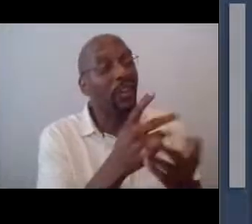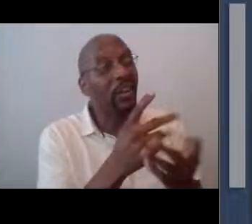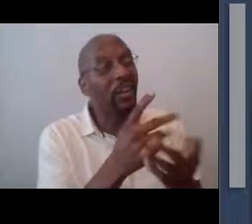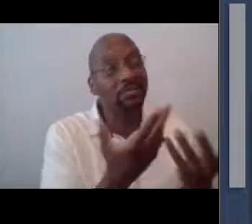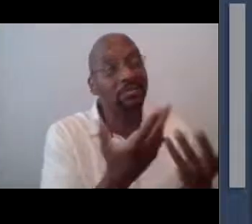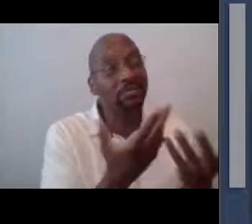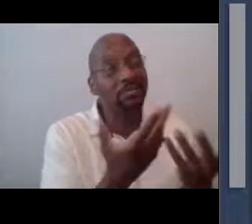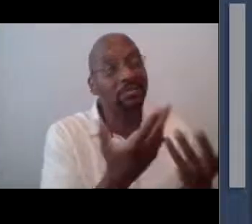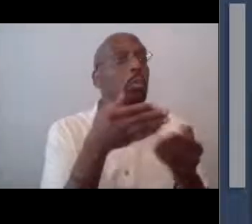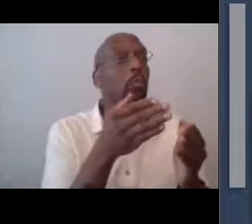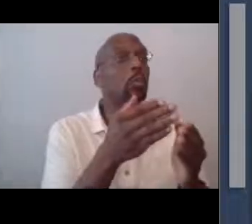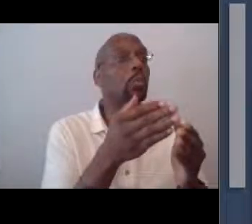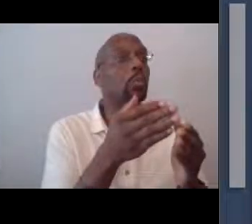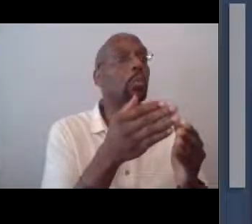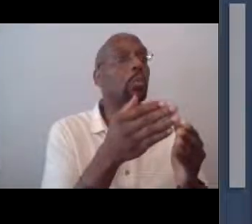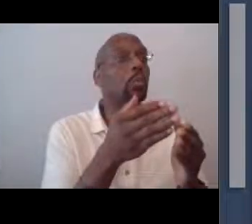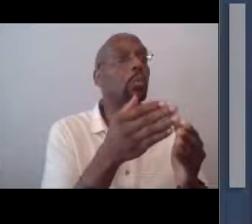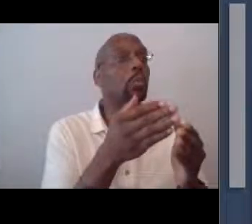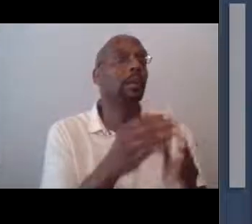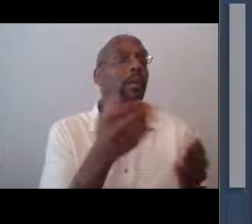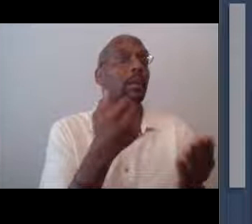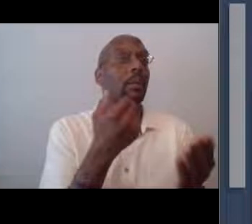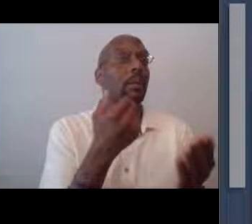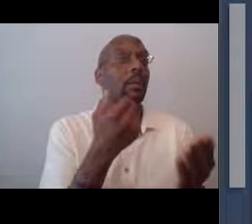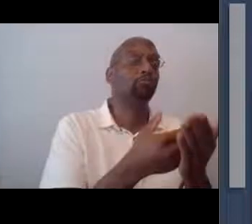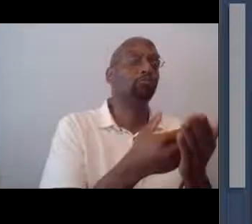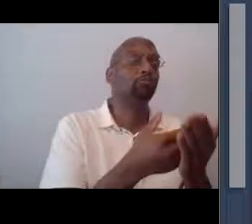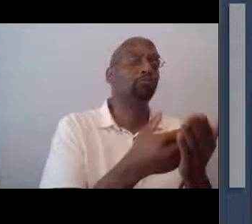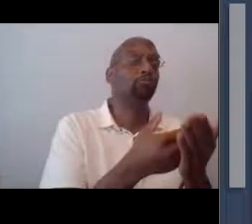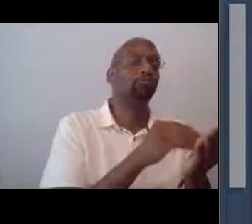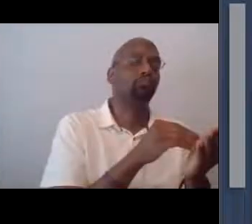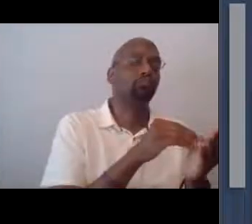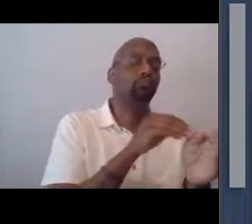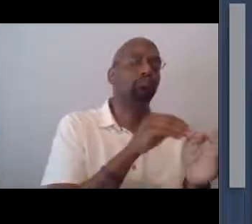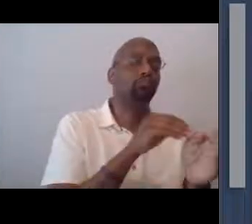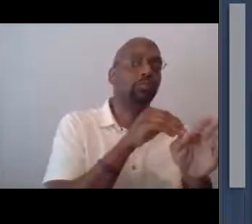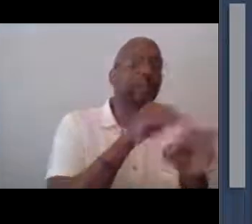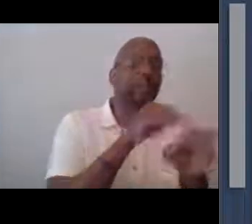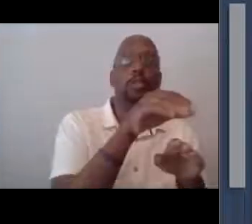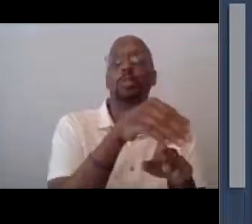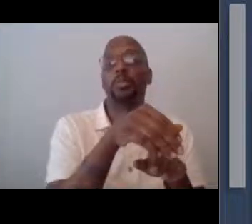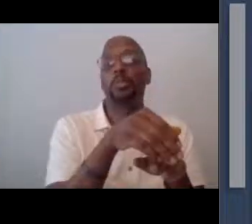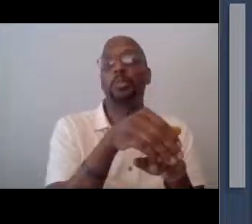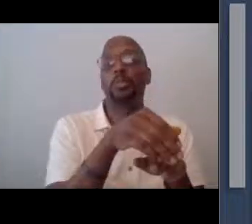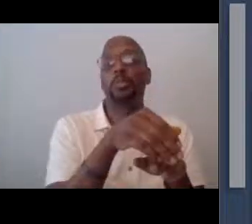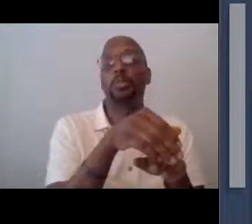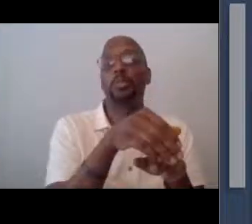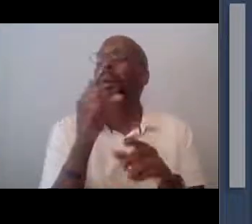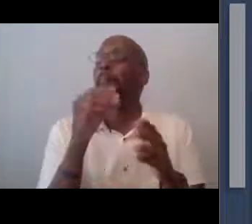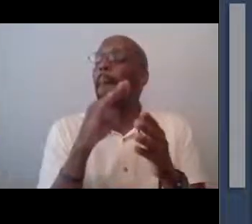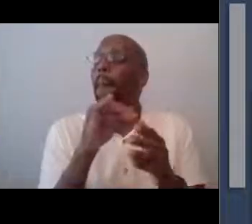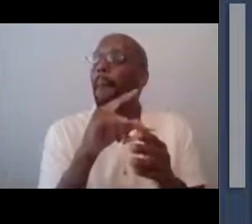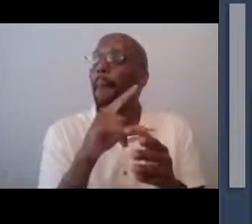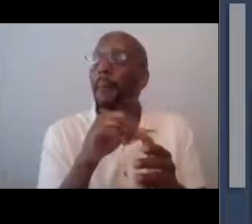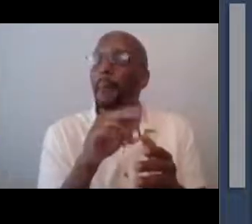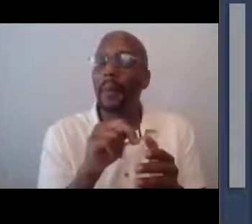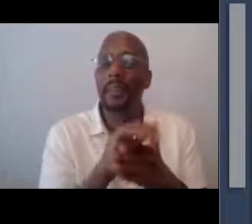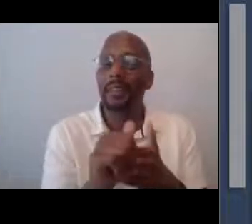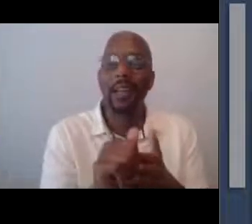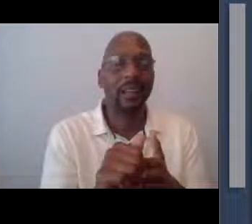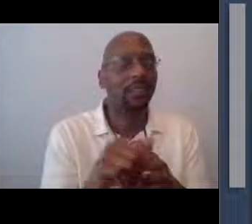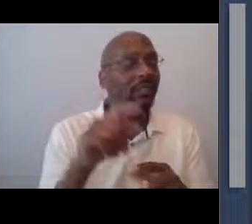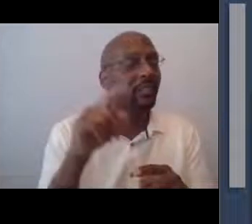funding into ATP. Because I mean, seriously, $1 billion, we can't even get really high